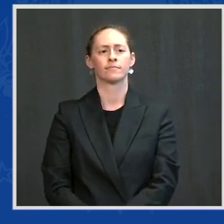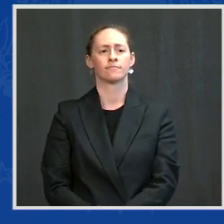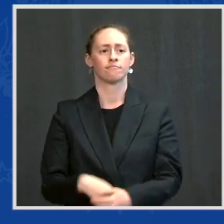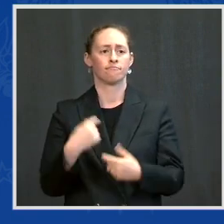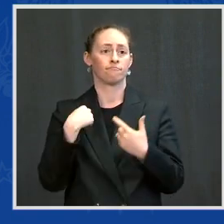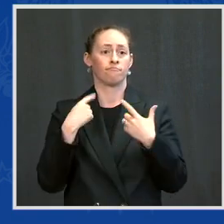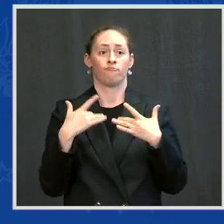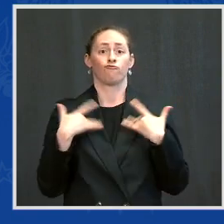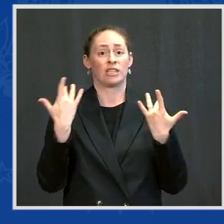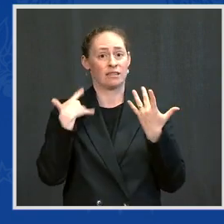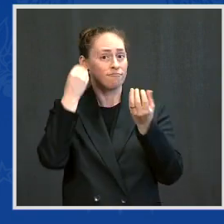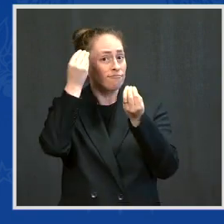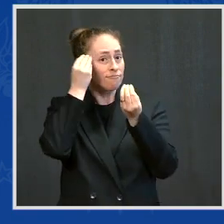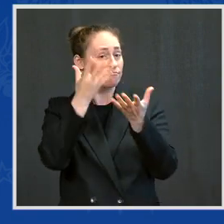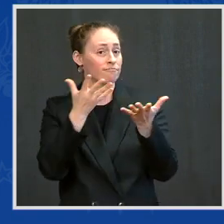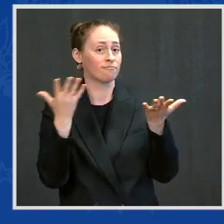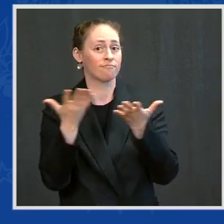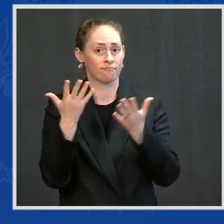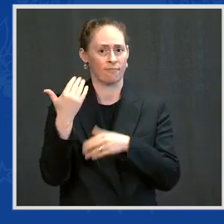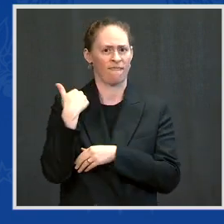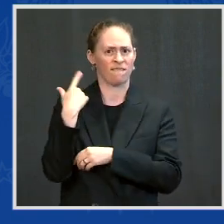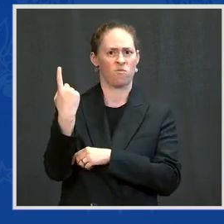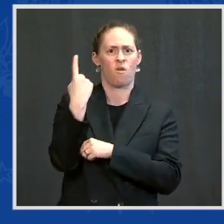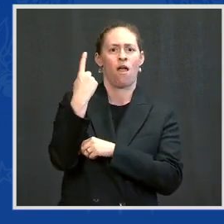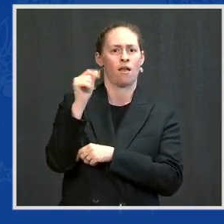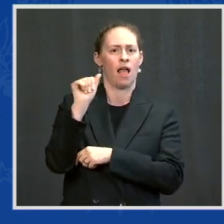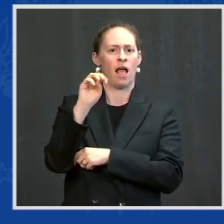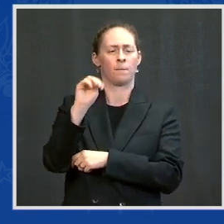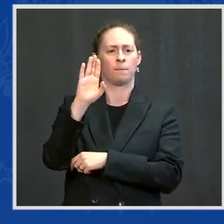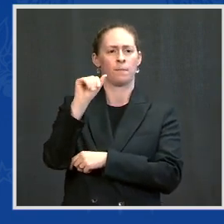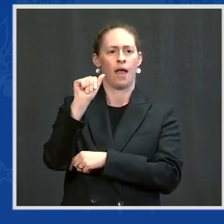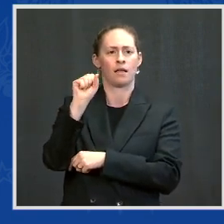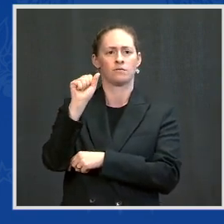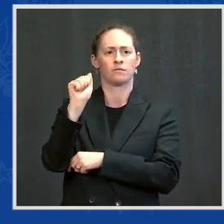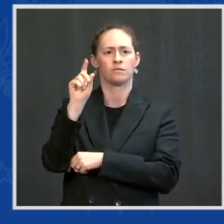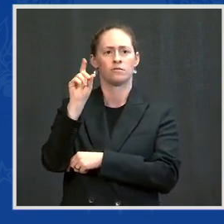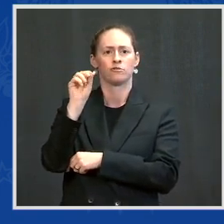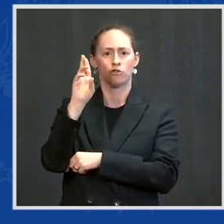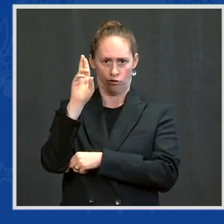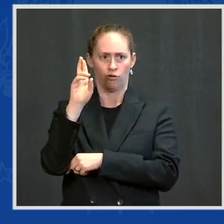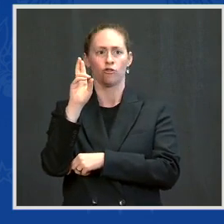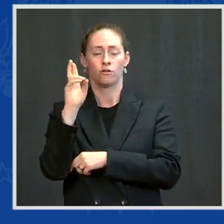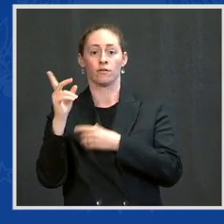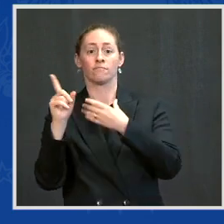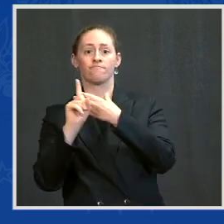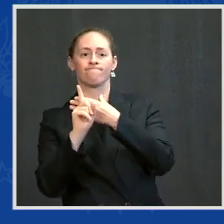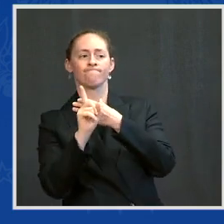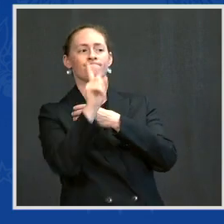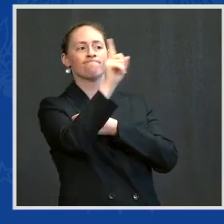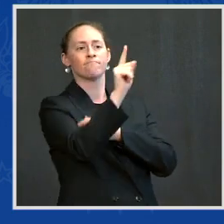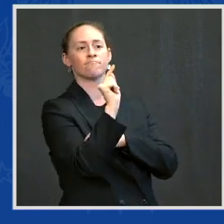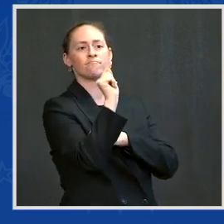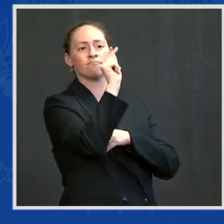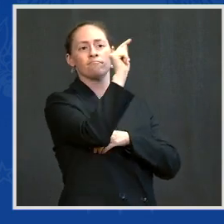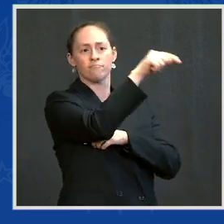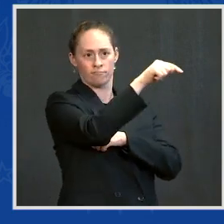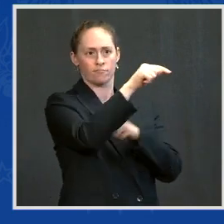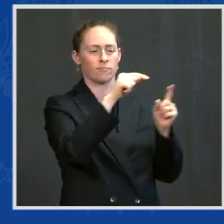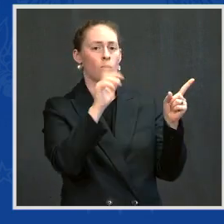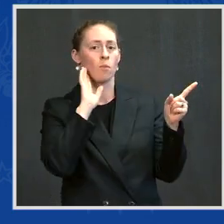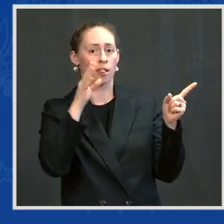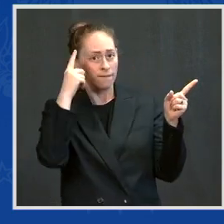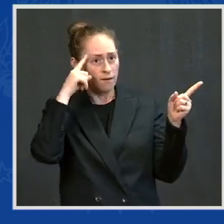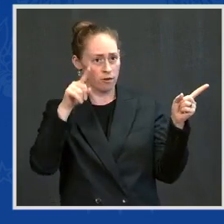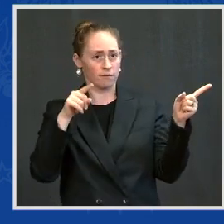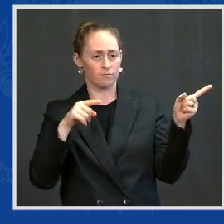deep policy expertise, will serve as the U.S. Special Envoy for the DPRK. Ambassador Kim, you're here somewhere today. Stand up,